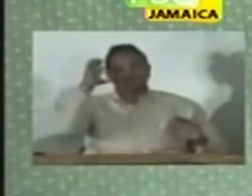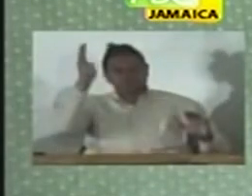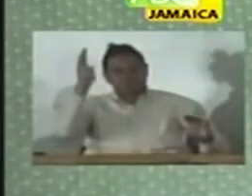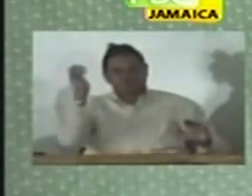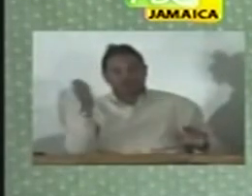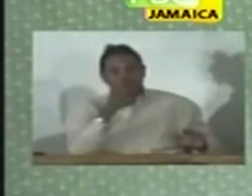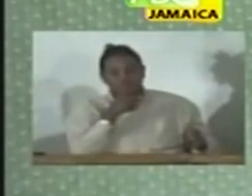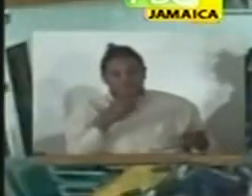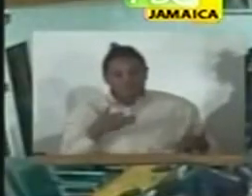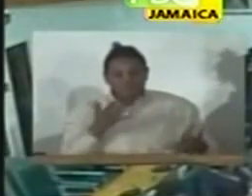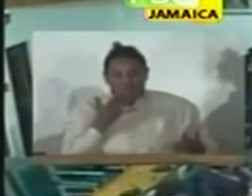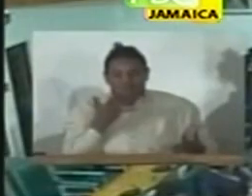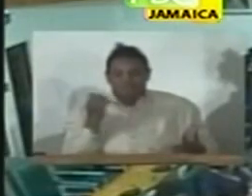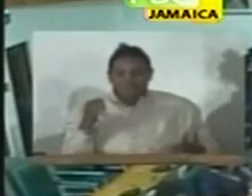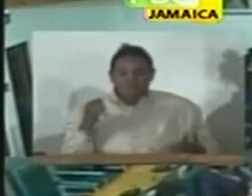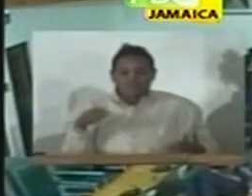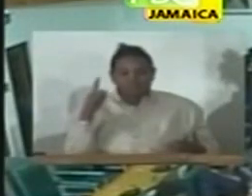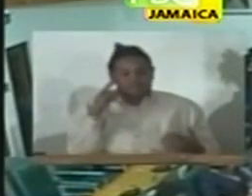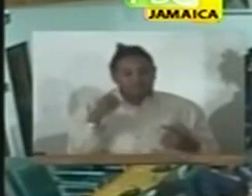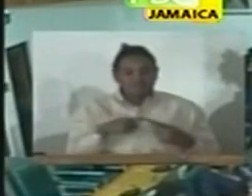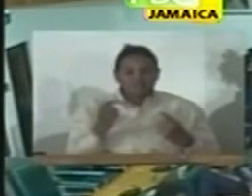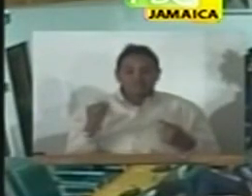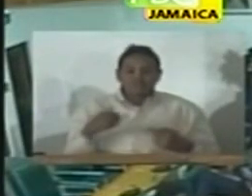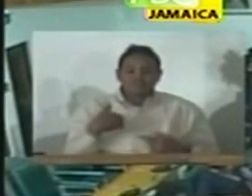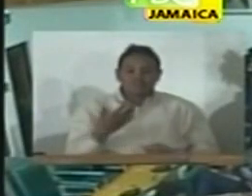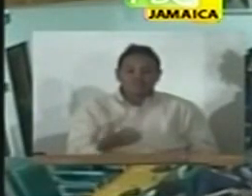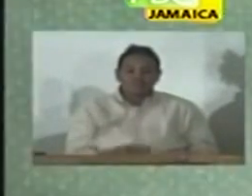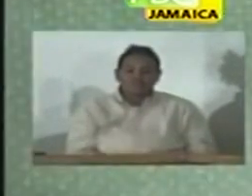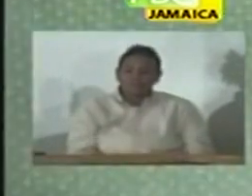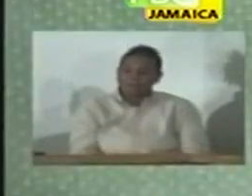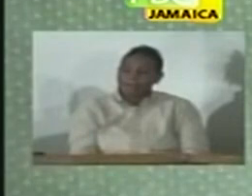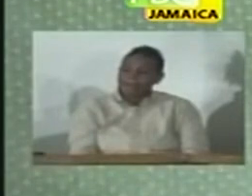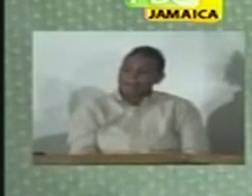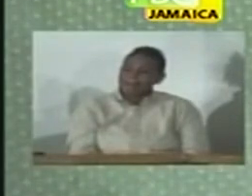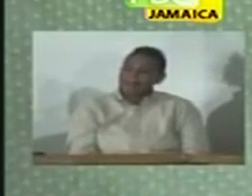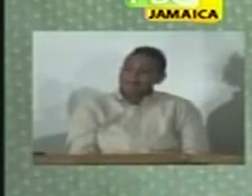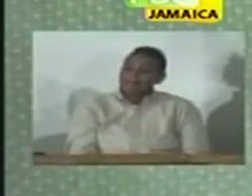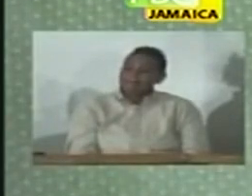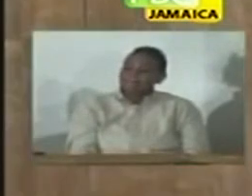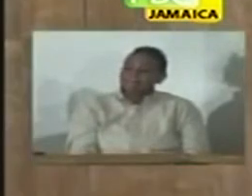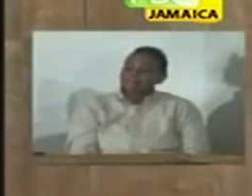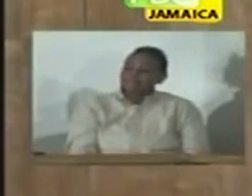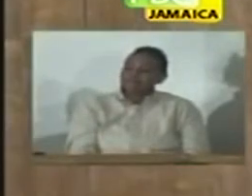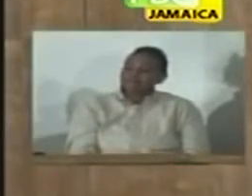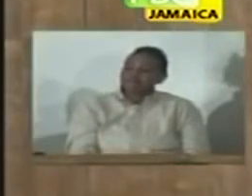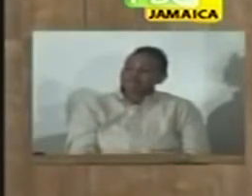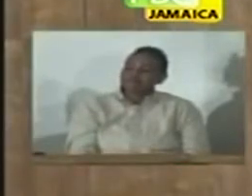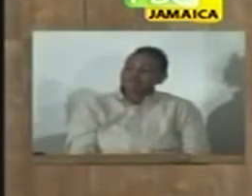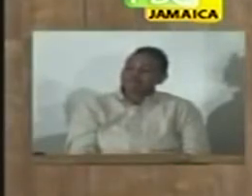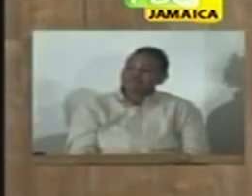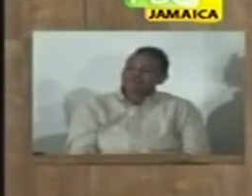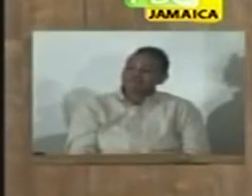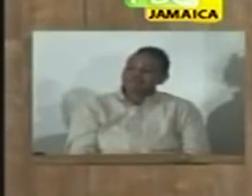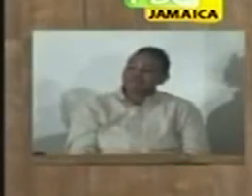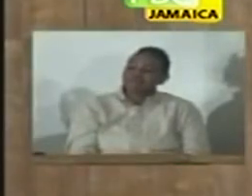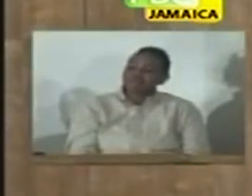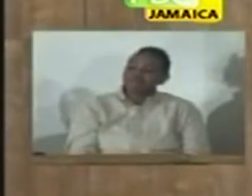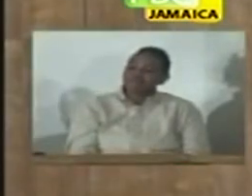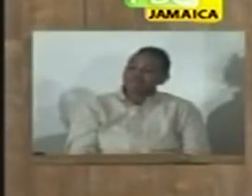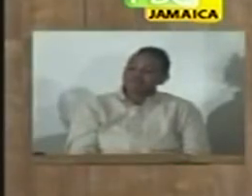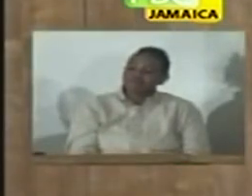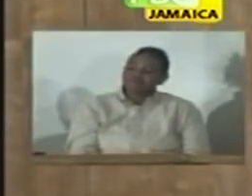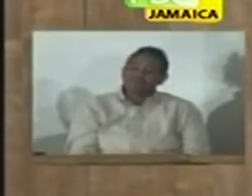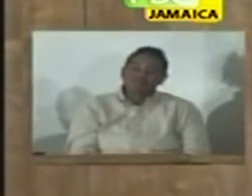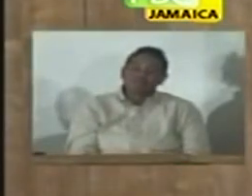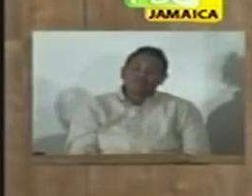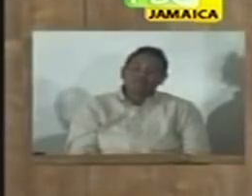favor? Against? Senator Brown. Thank you, Mr. President. Mr. President,